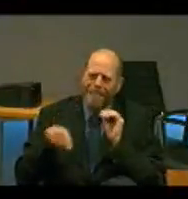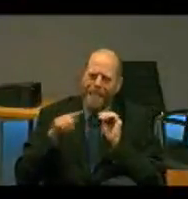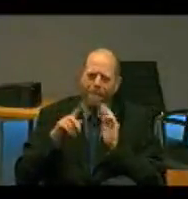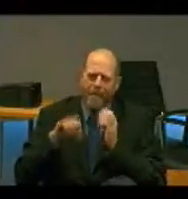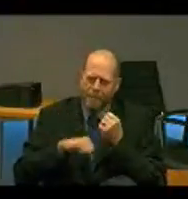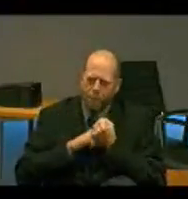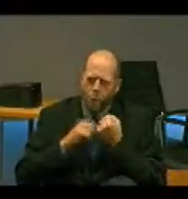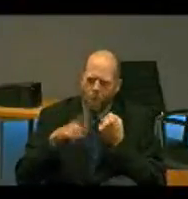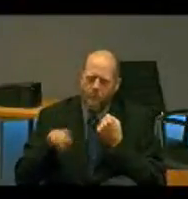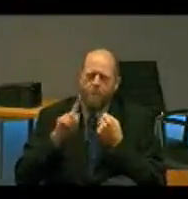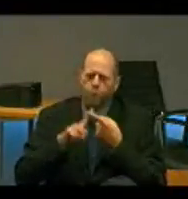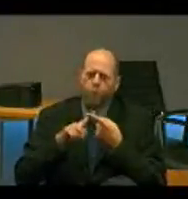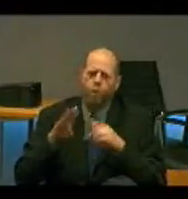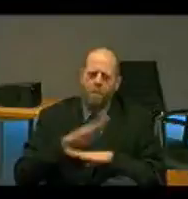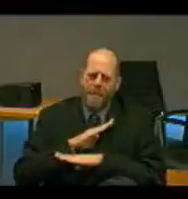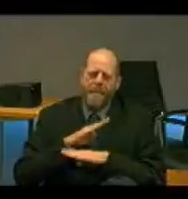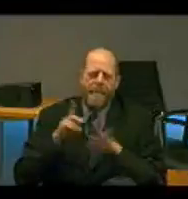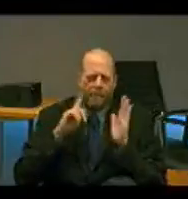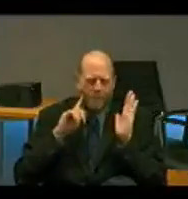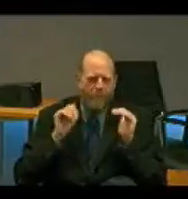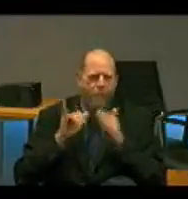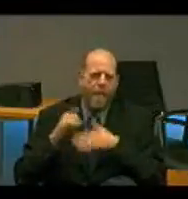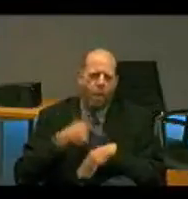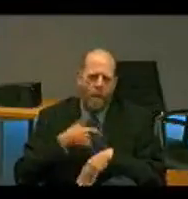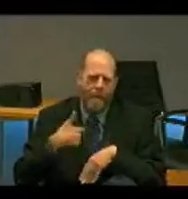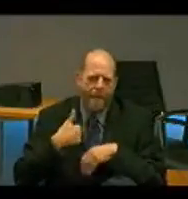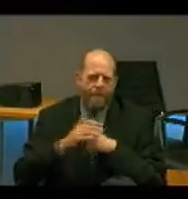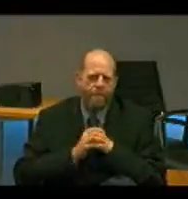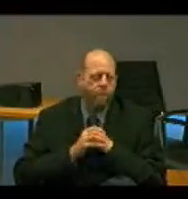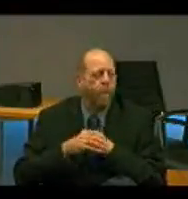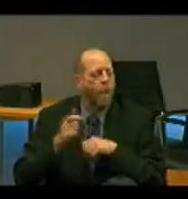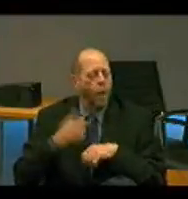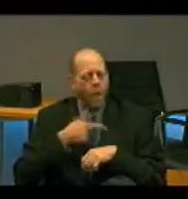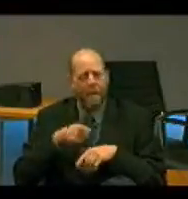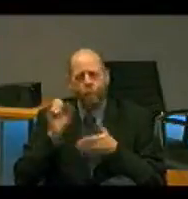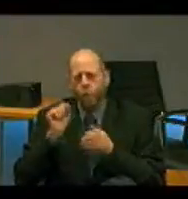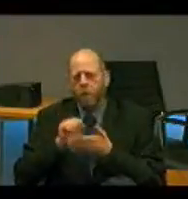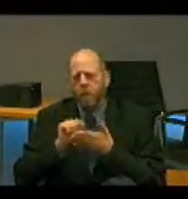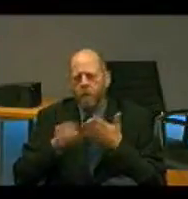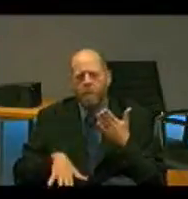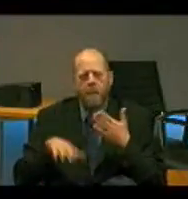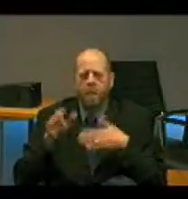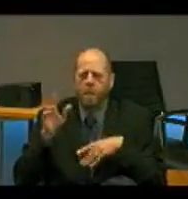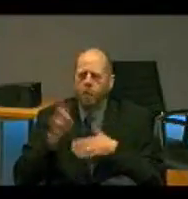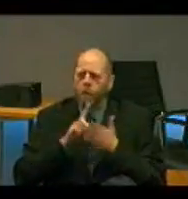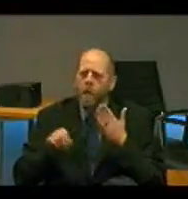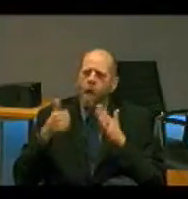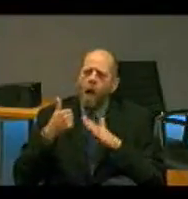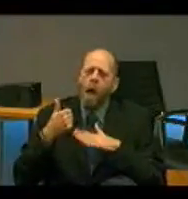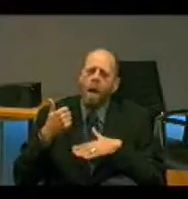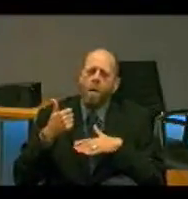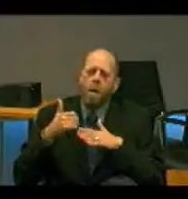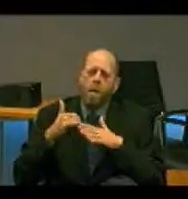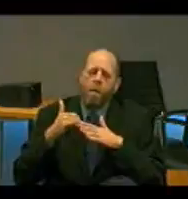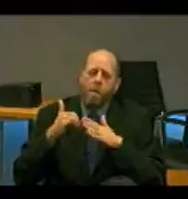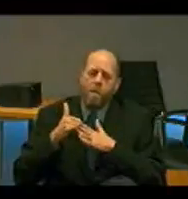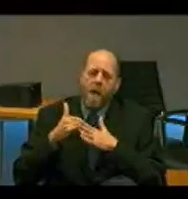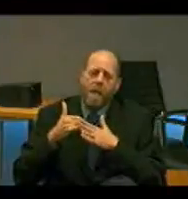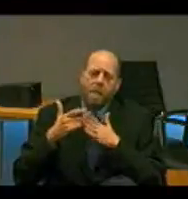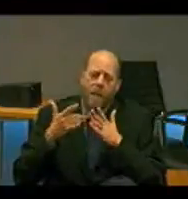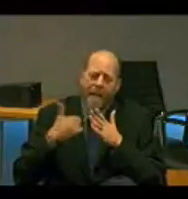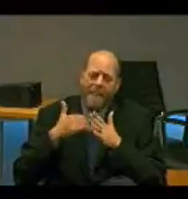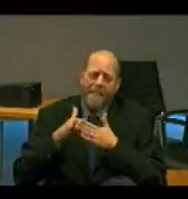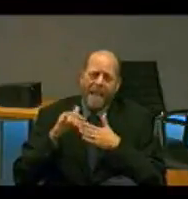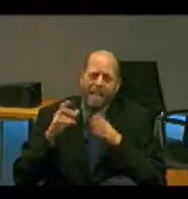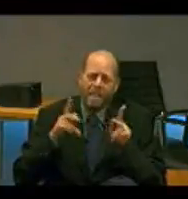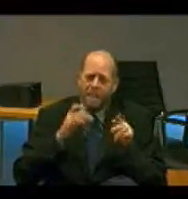and support them to meet the expectations that we have. We have to eliminate the discrimination underlying that disproportion, reduce